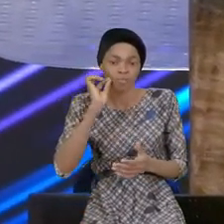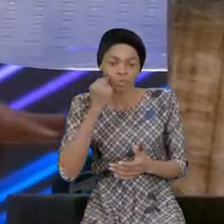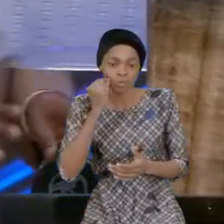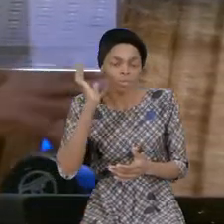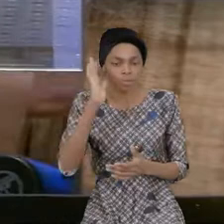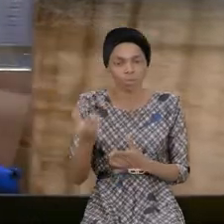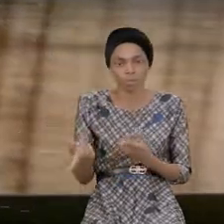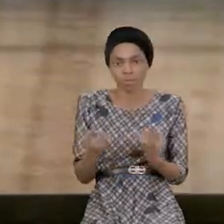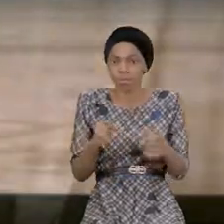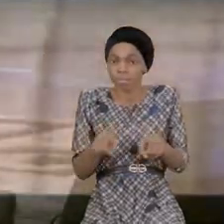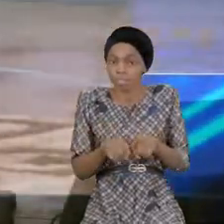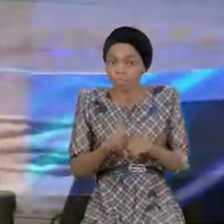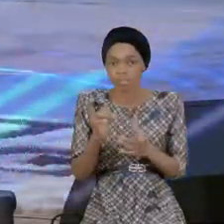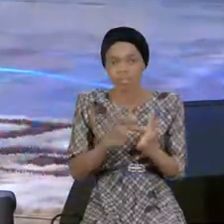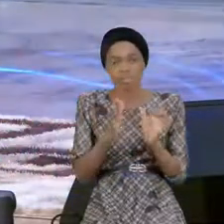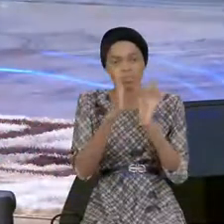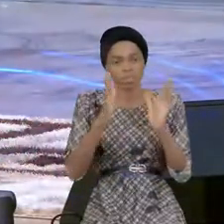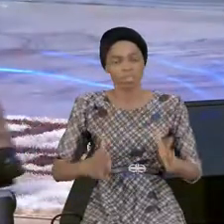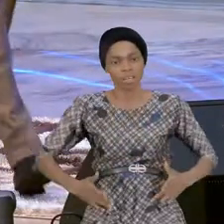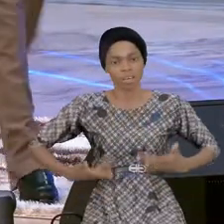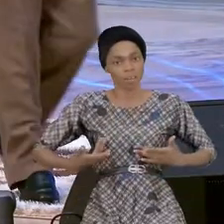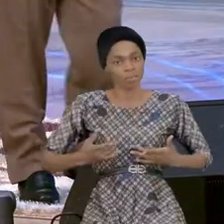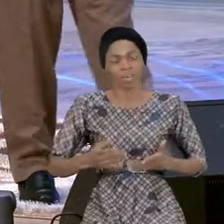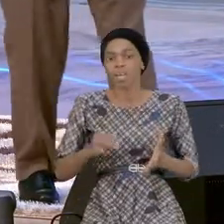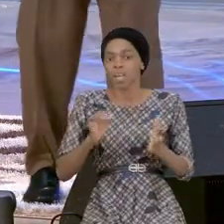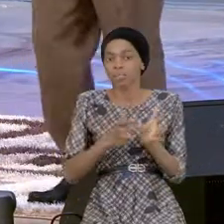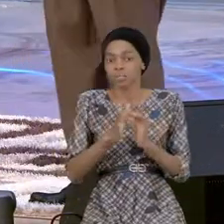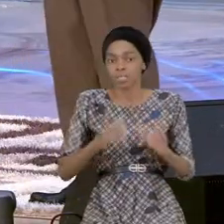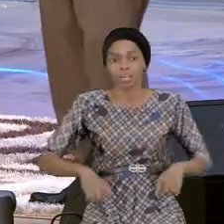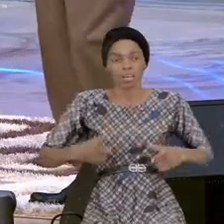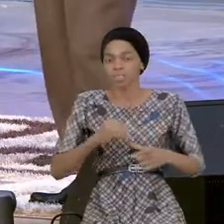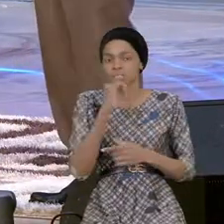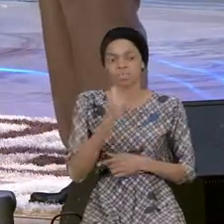Christian life is not just like an automatic thing.